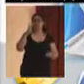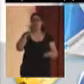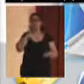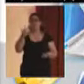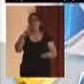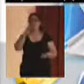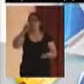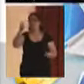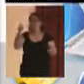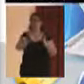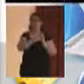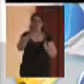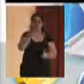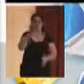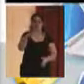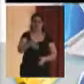80,000 books